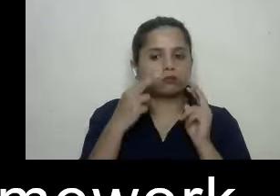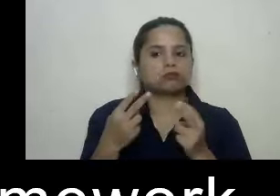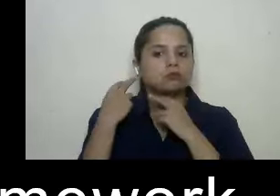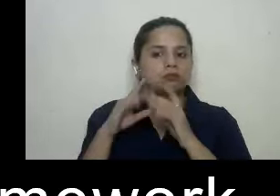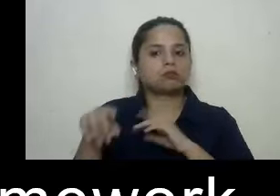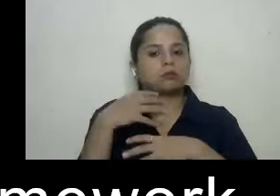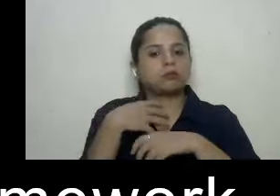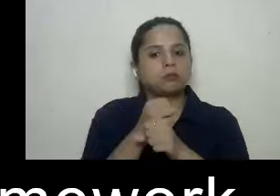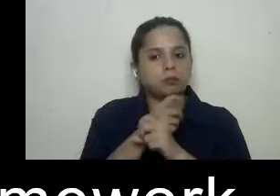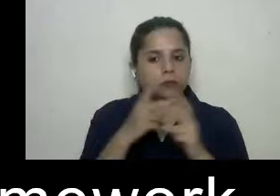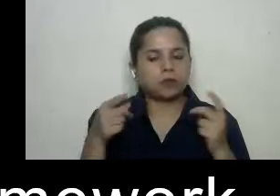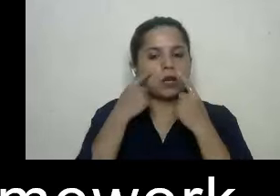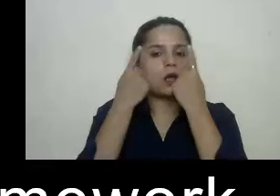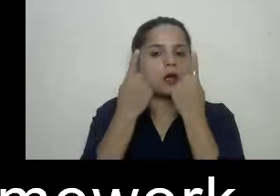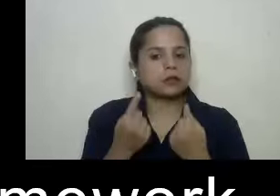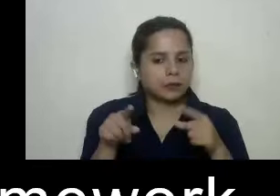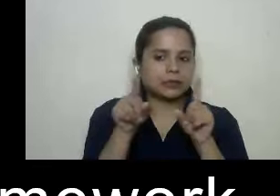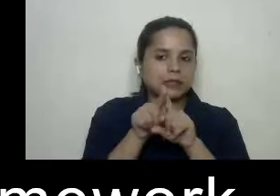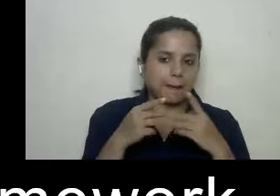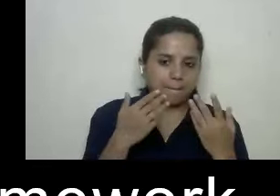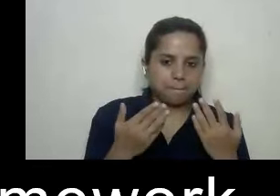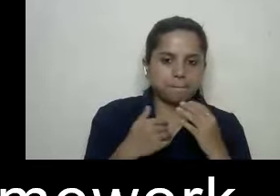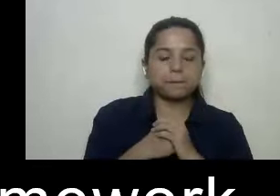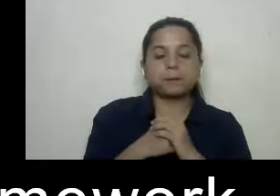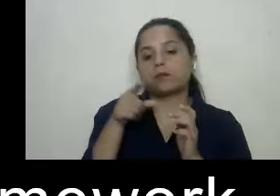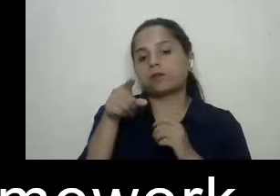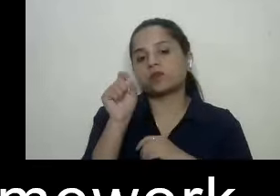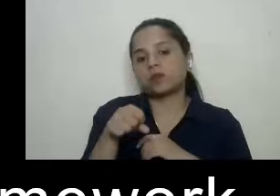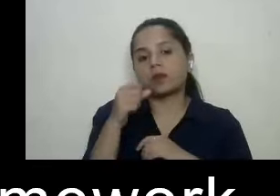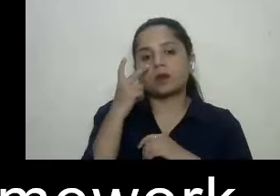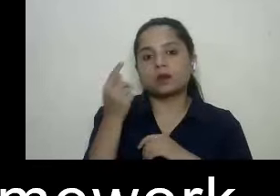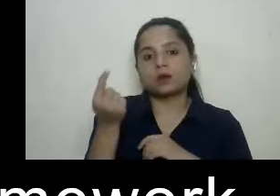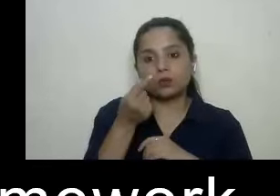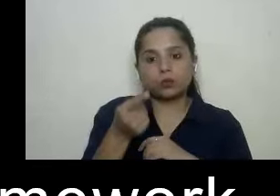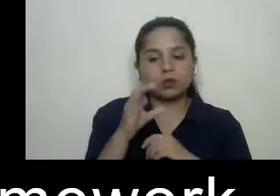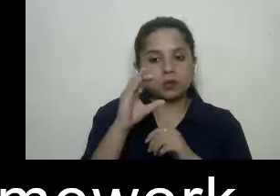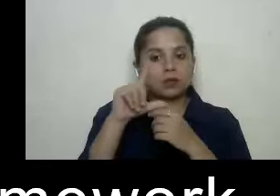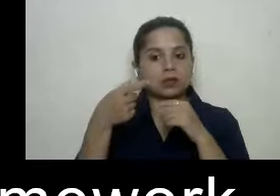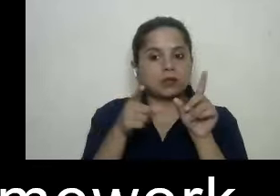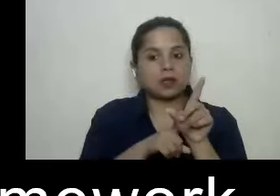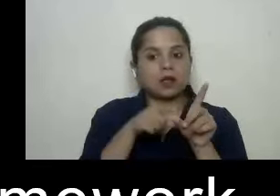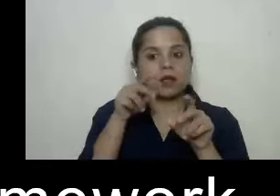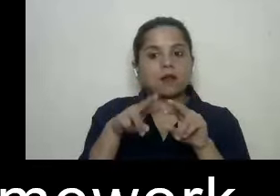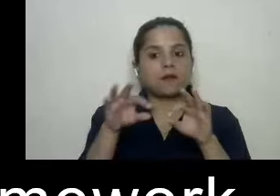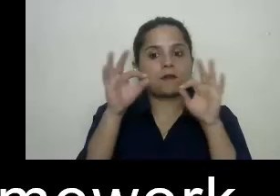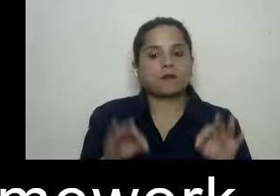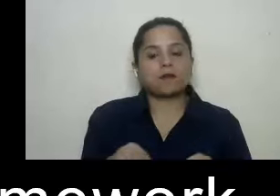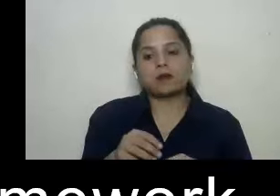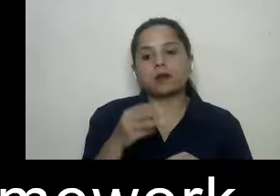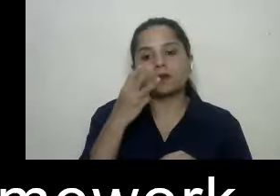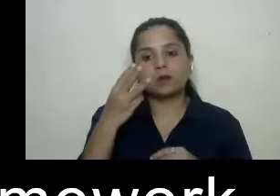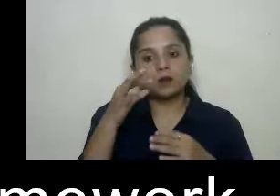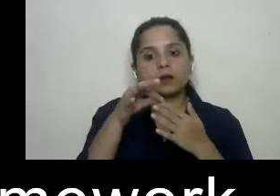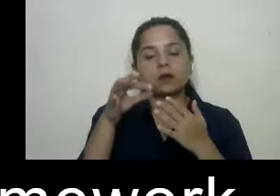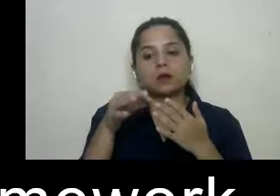create in the assessment also. So you can see by using the clarity framework, it is actually a three-prong approach. The same